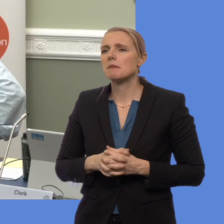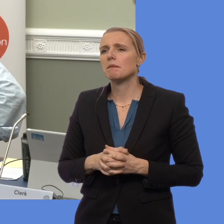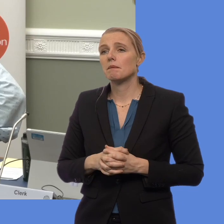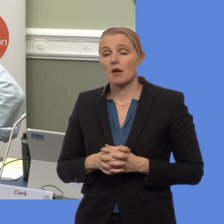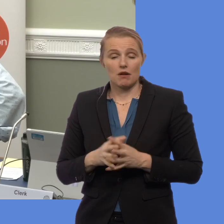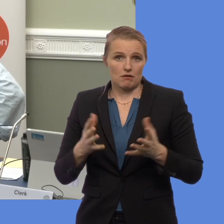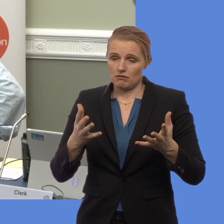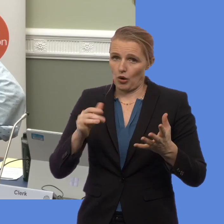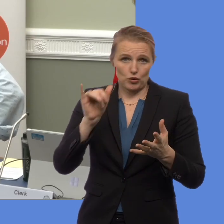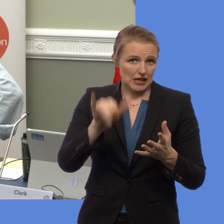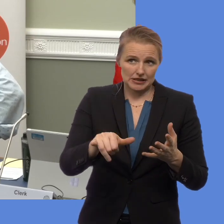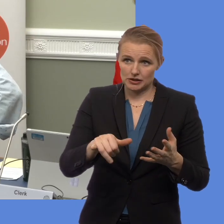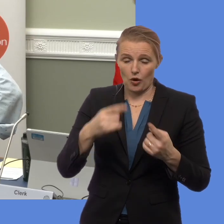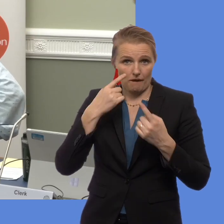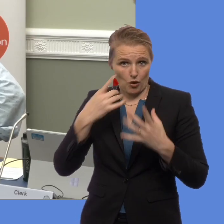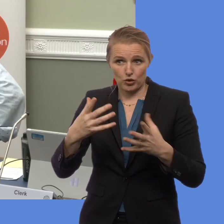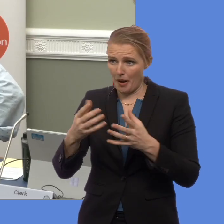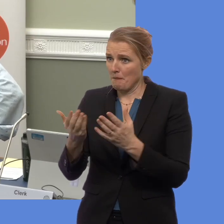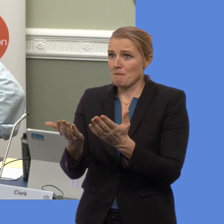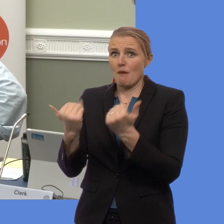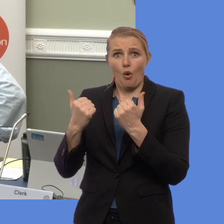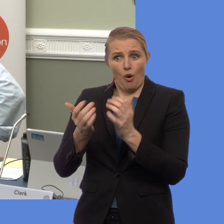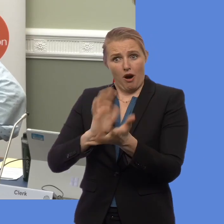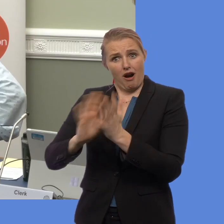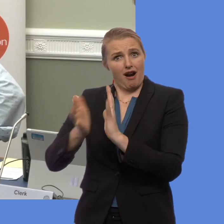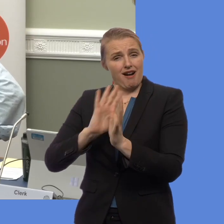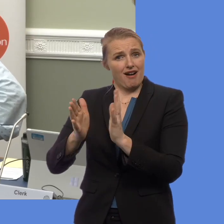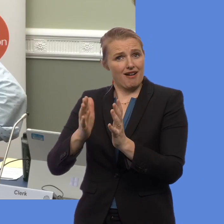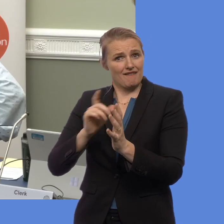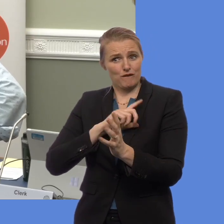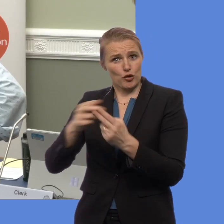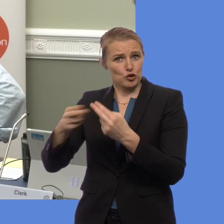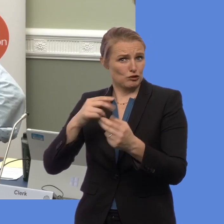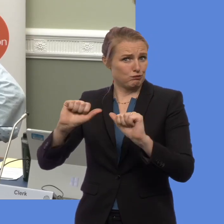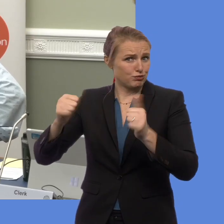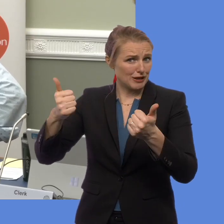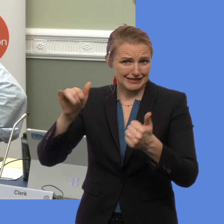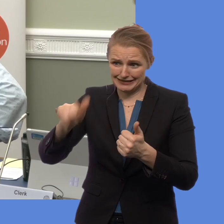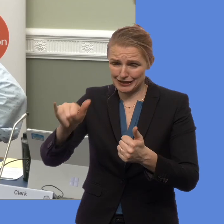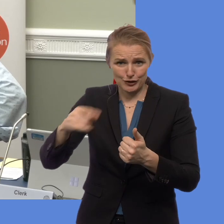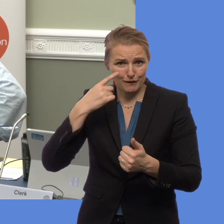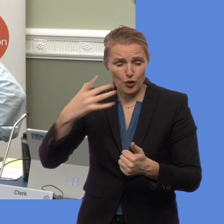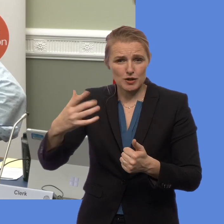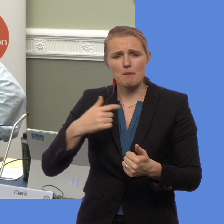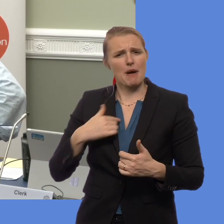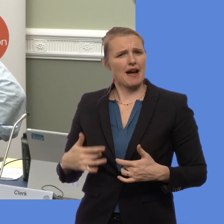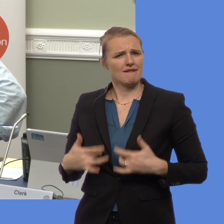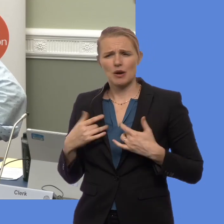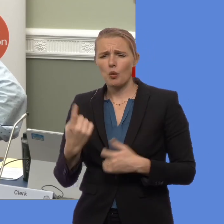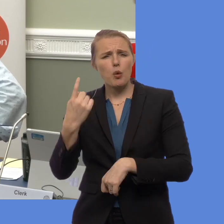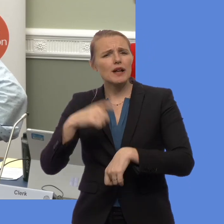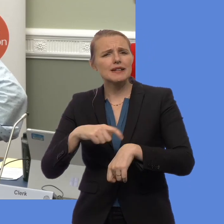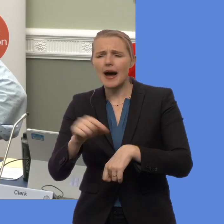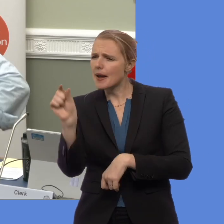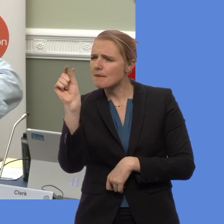there is certainly benefit of them increasing, and I recognise that. My feeling on that, my own feeling on that, was that this was one time in the